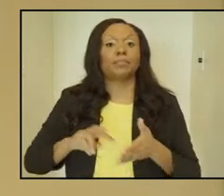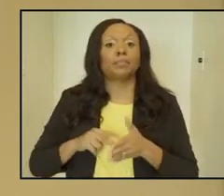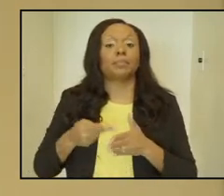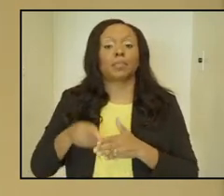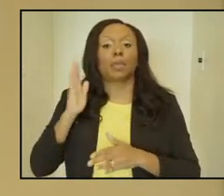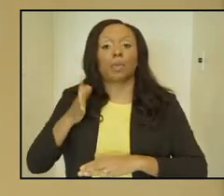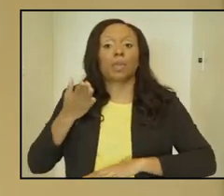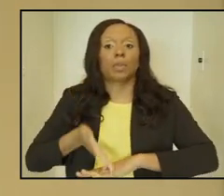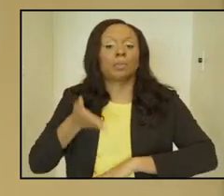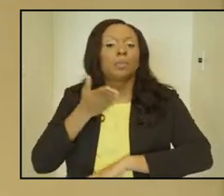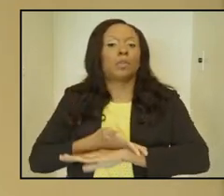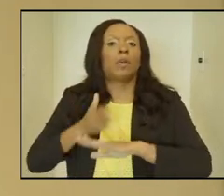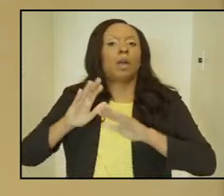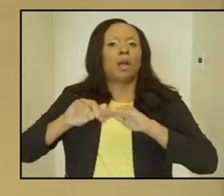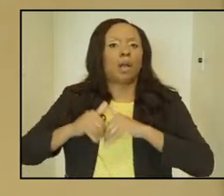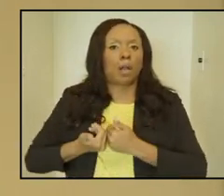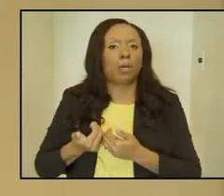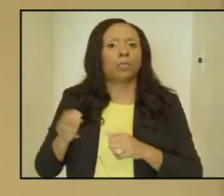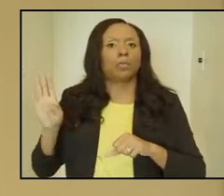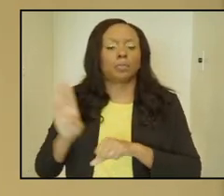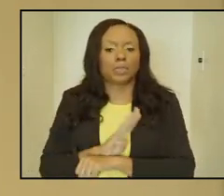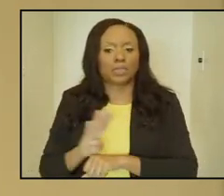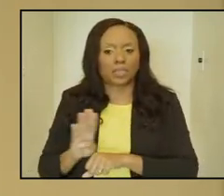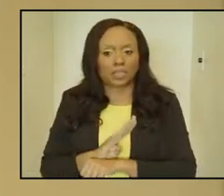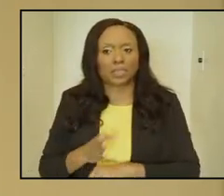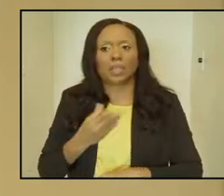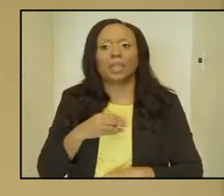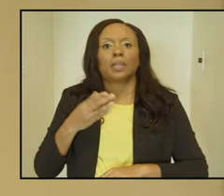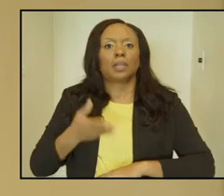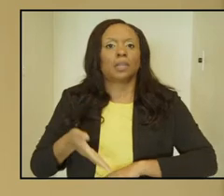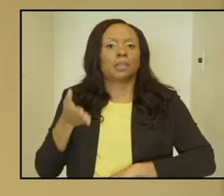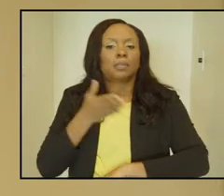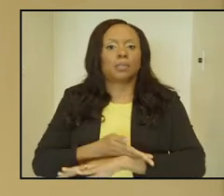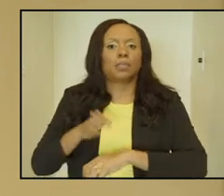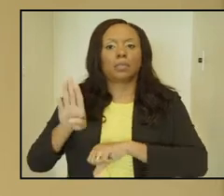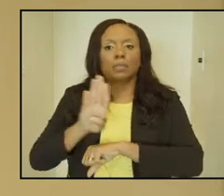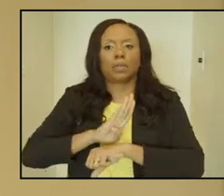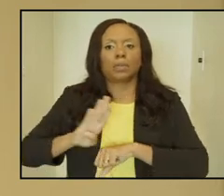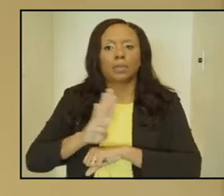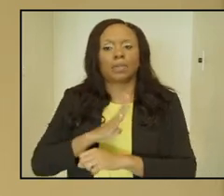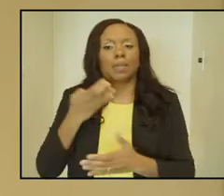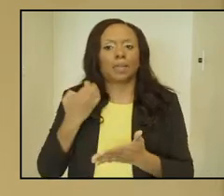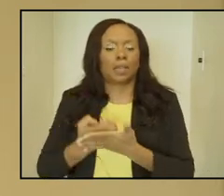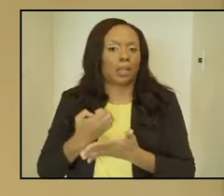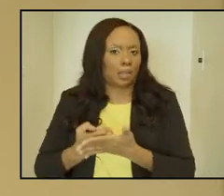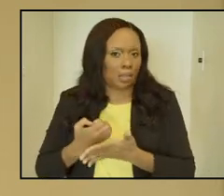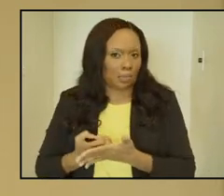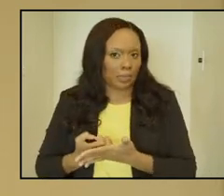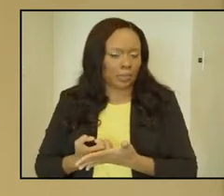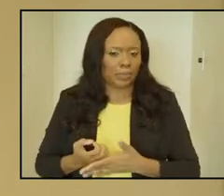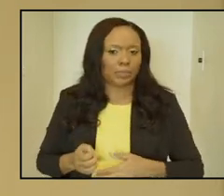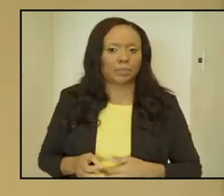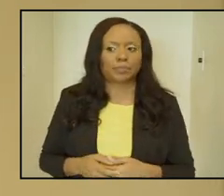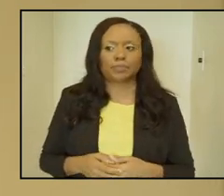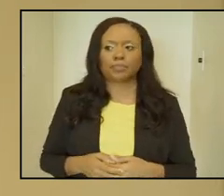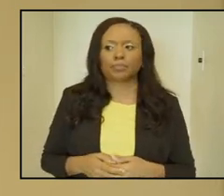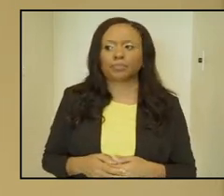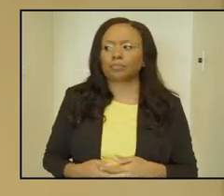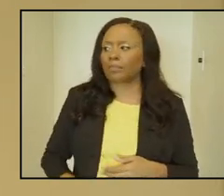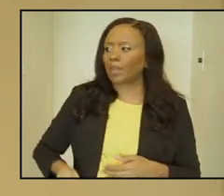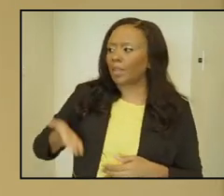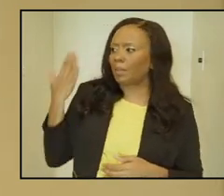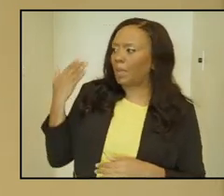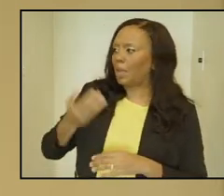we do business, but will also improve the country's overall economic performance. Over the last few